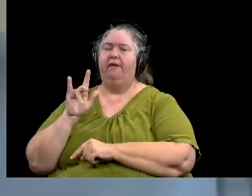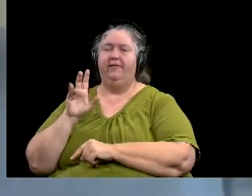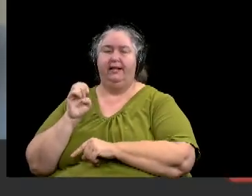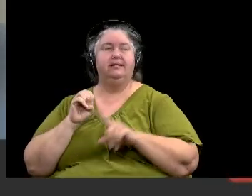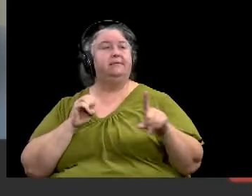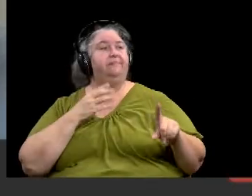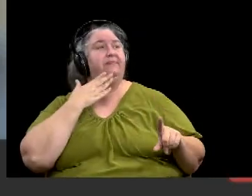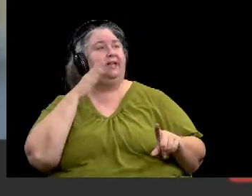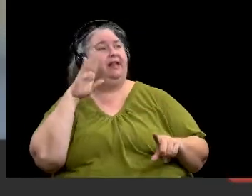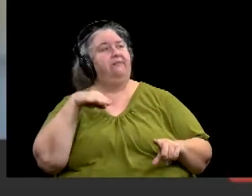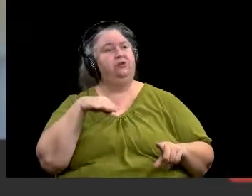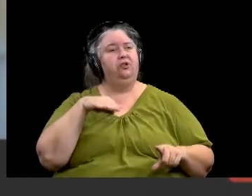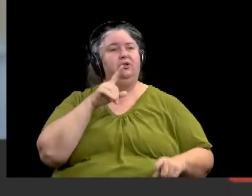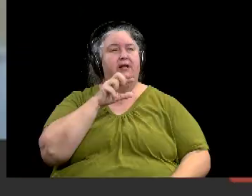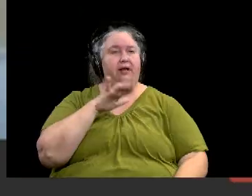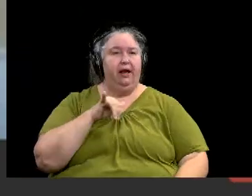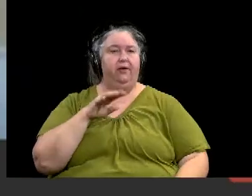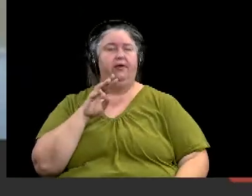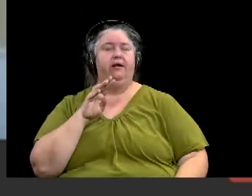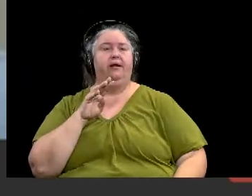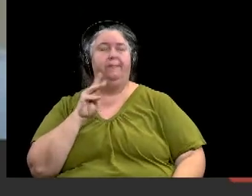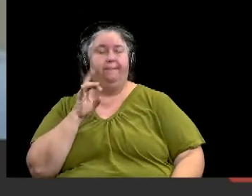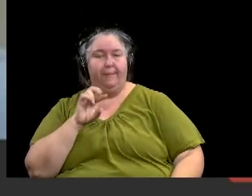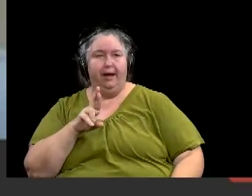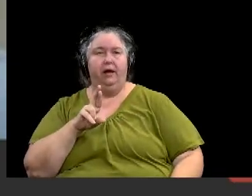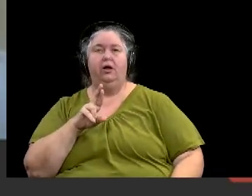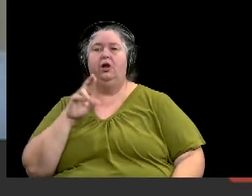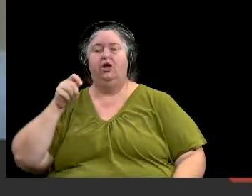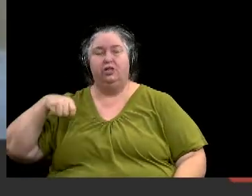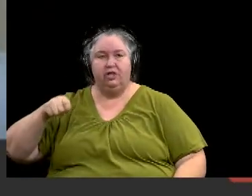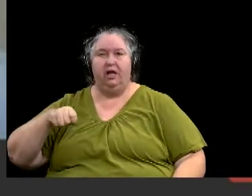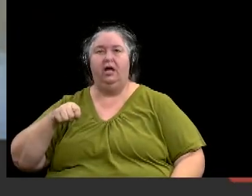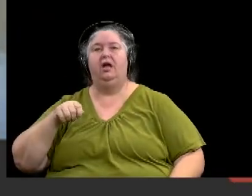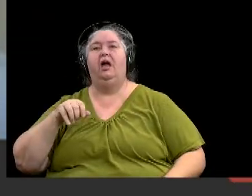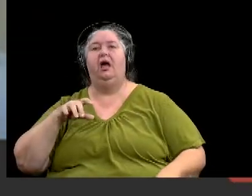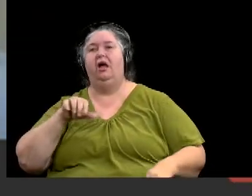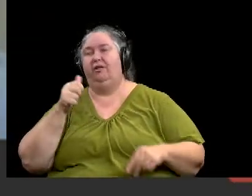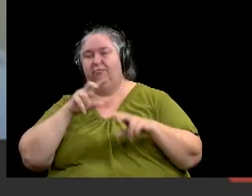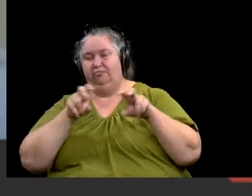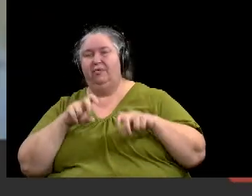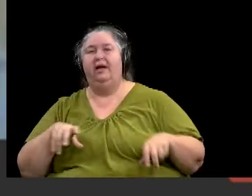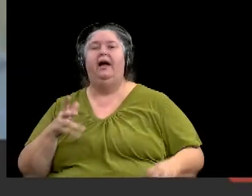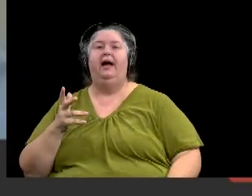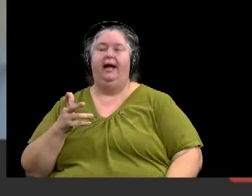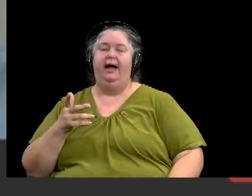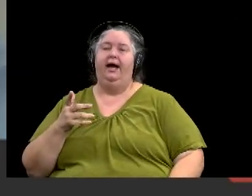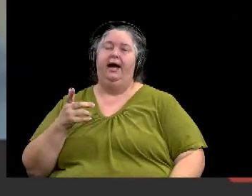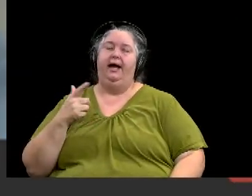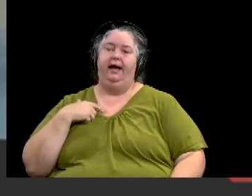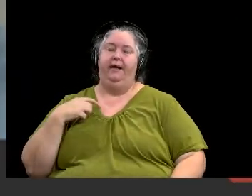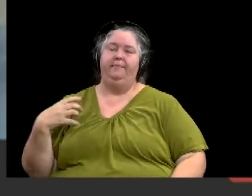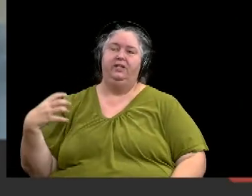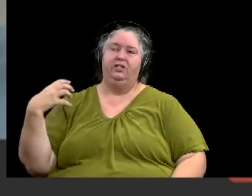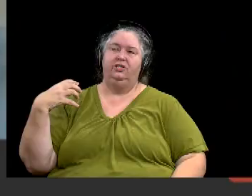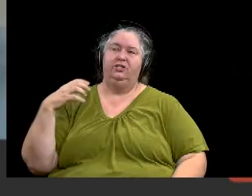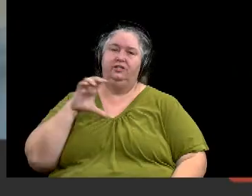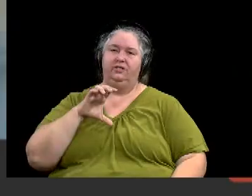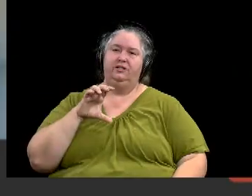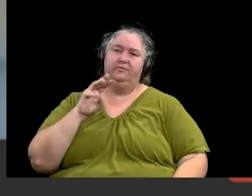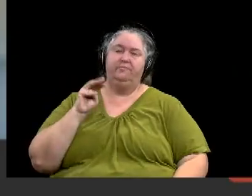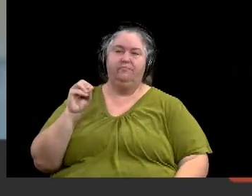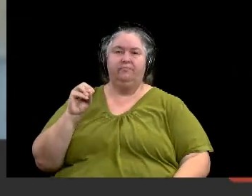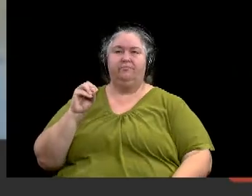panelists. My name is Rich Haskett, and I am the Chief Medical Officer of Ascension Medical Group here in Waco, also